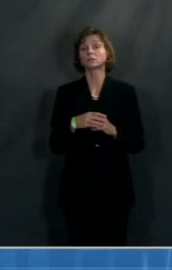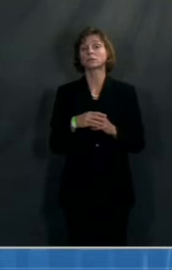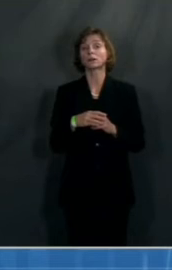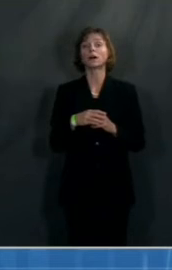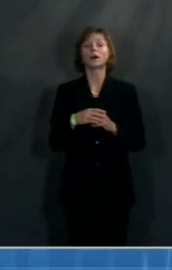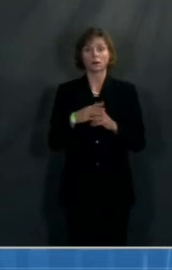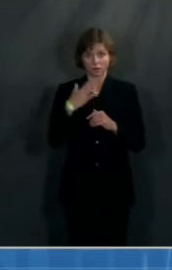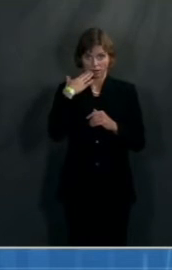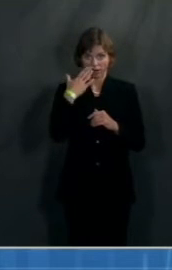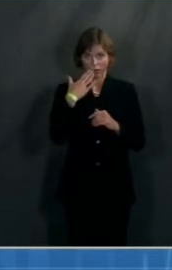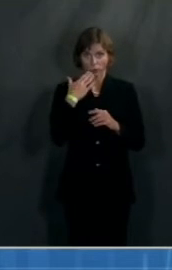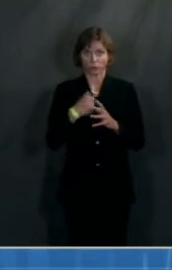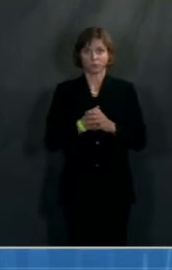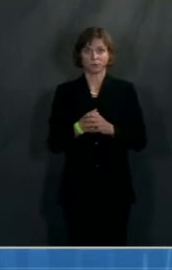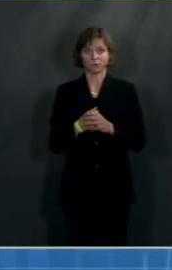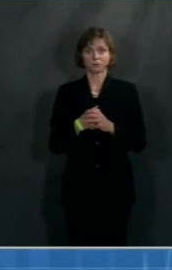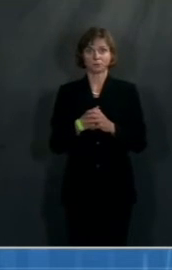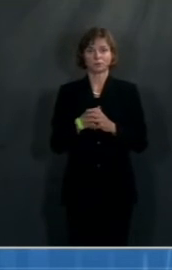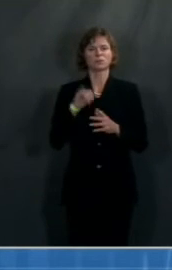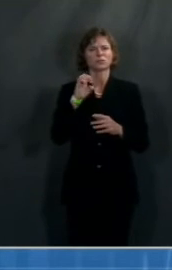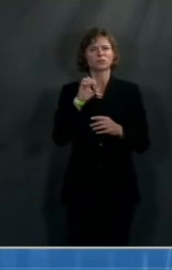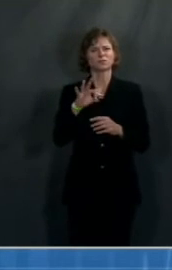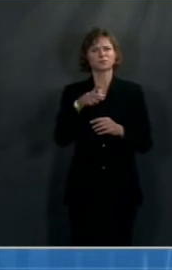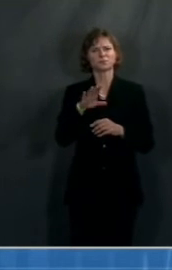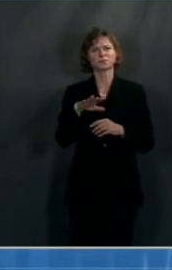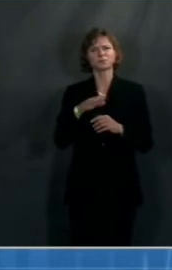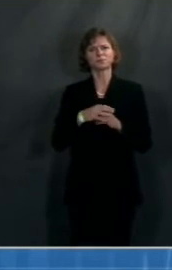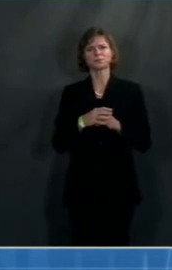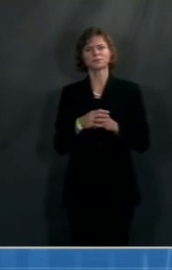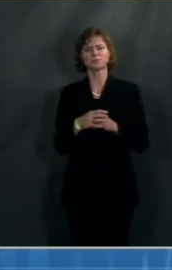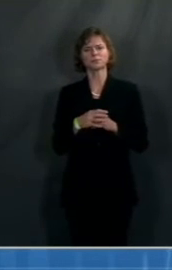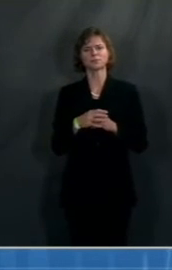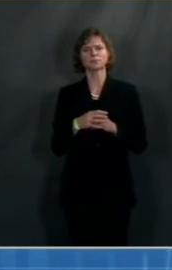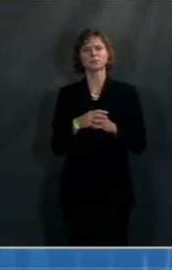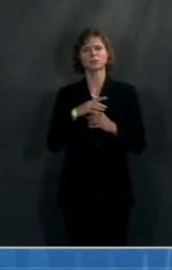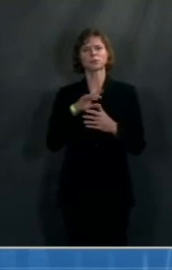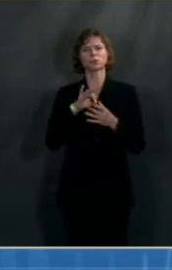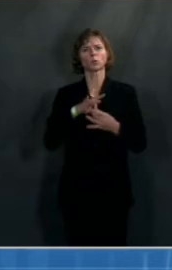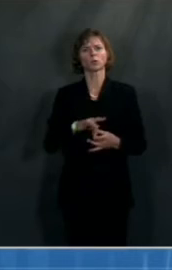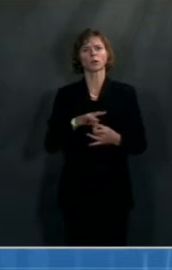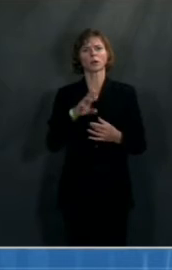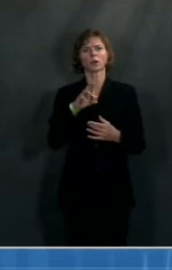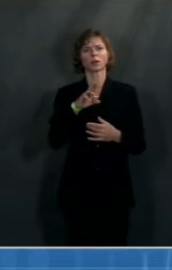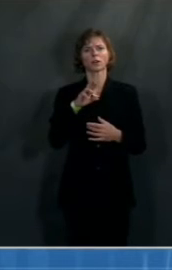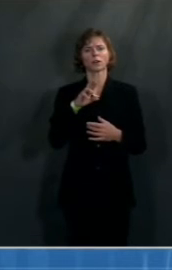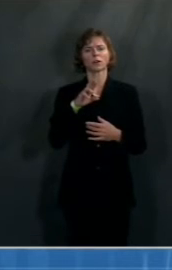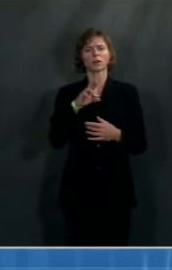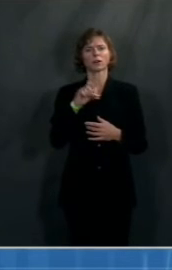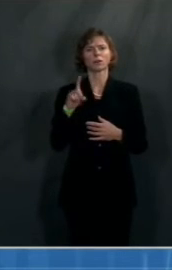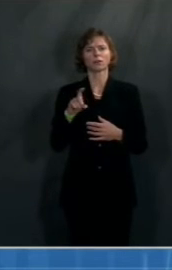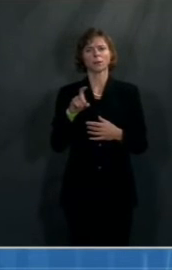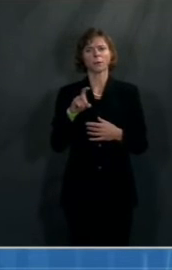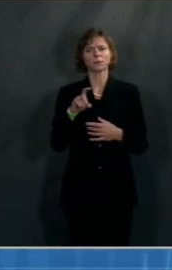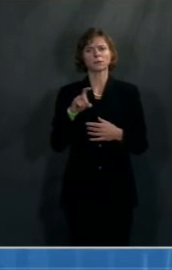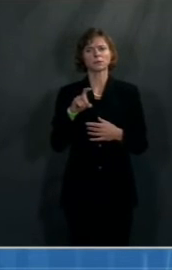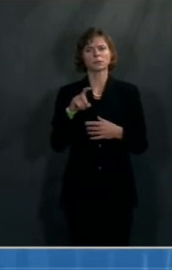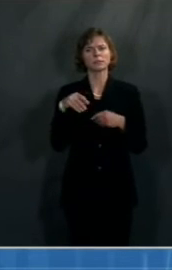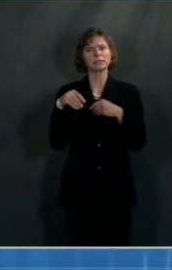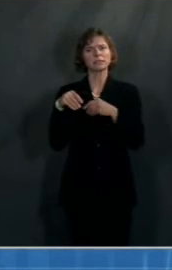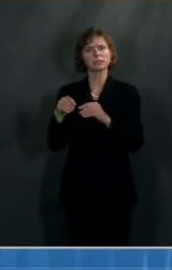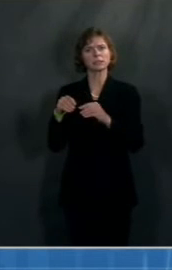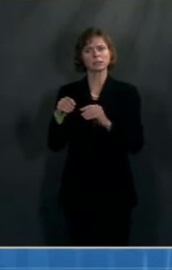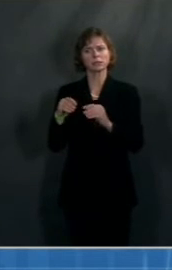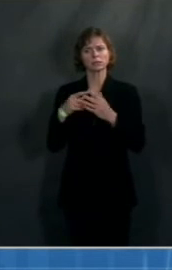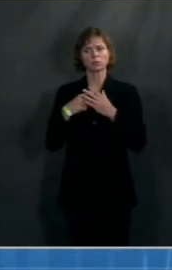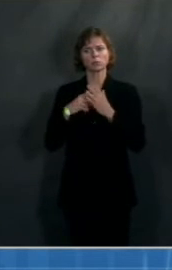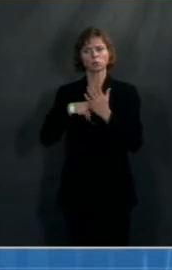Thanks for doing the call. Jeff, could you, on the pharmacy allotments, could you speak to how those 1